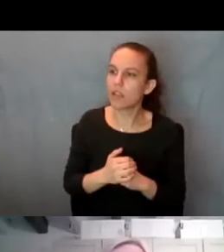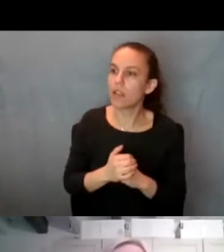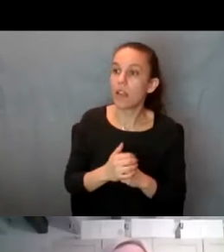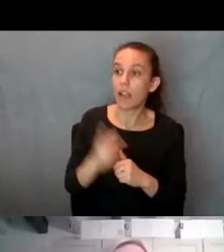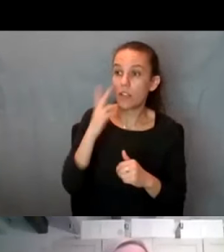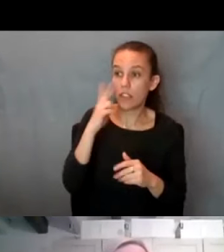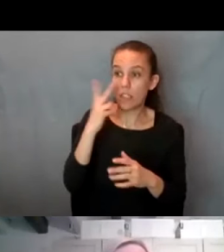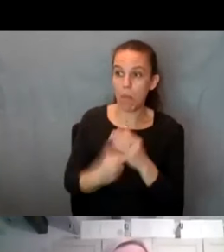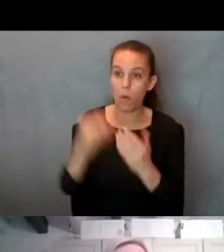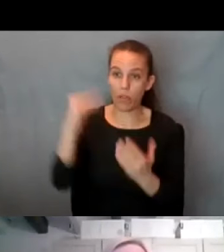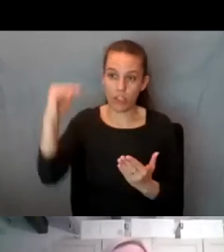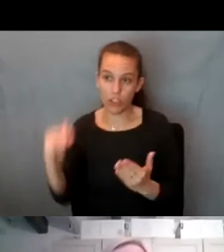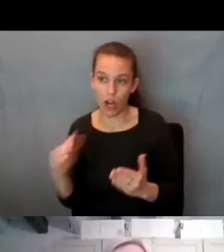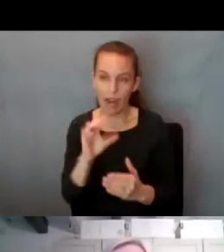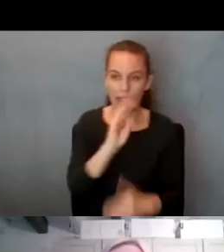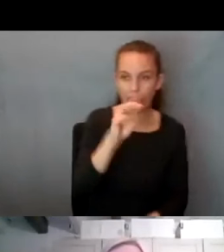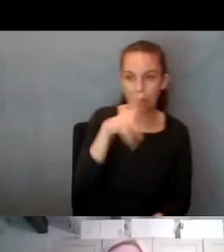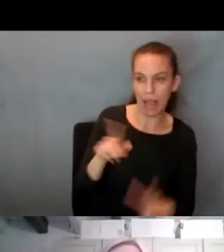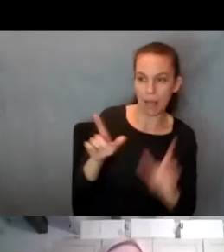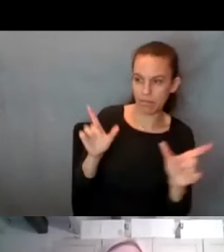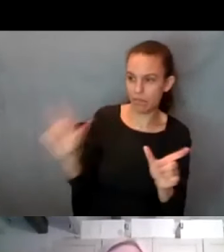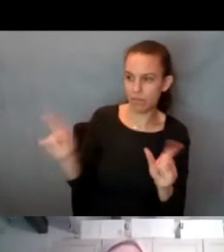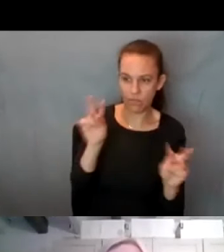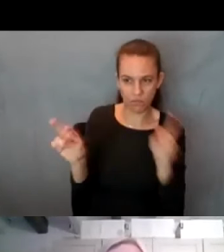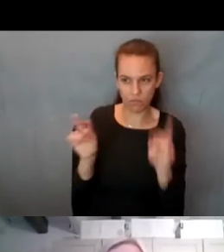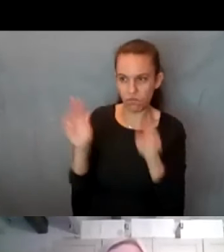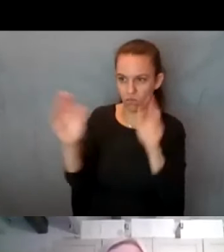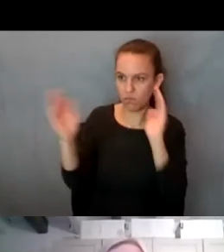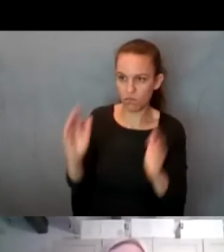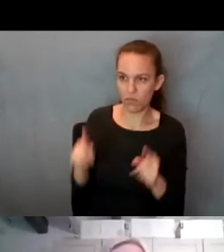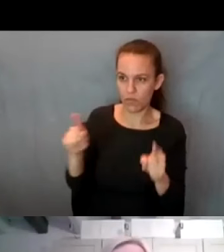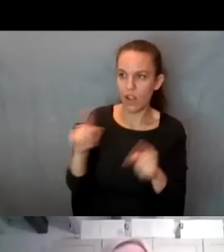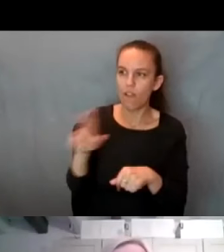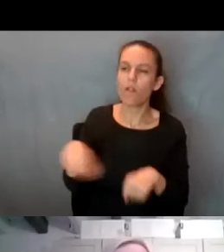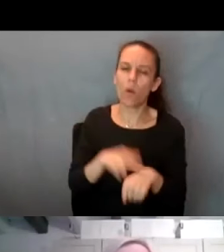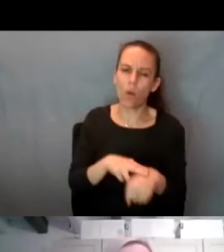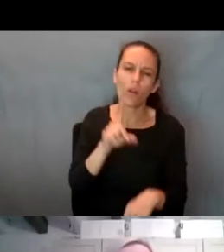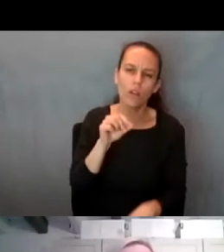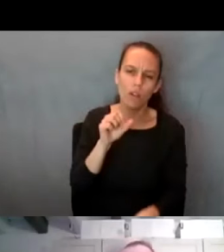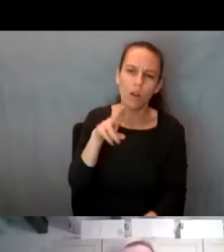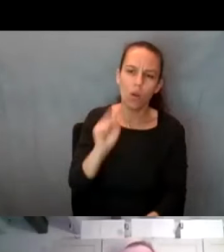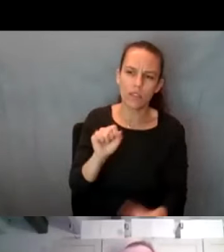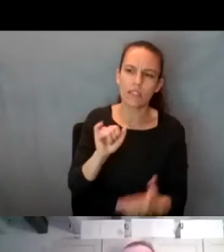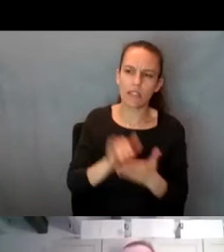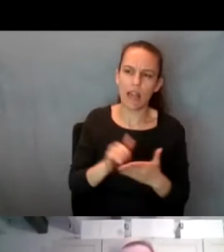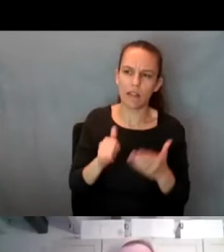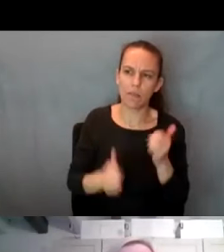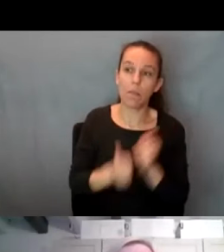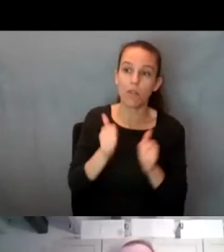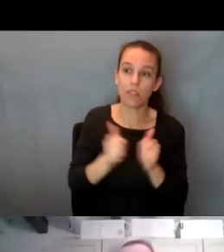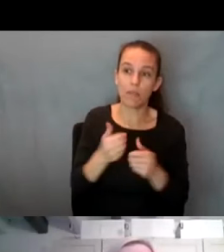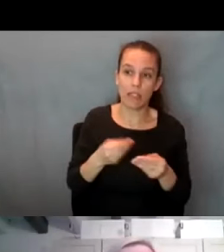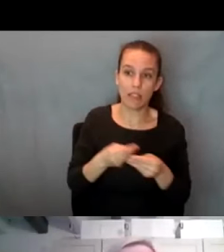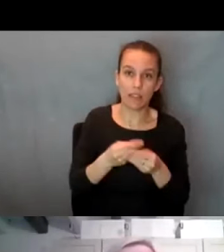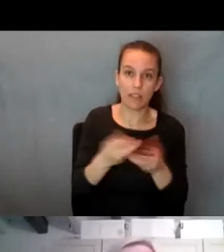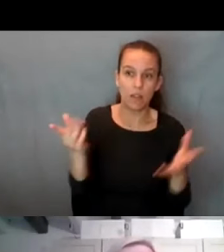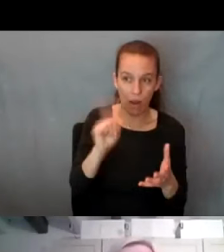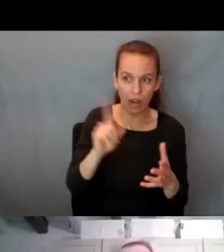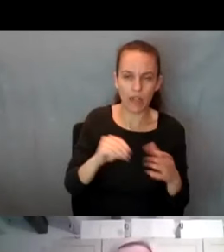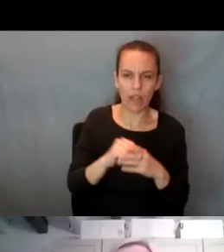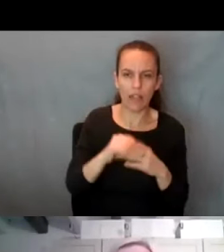chart, of course, these doses have been rolled out for a majority of cases into the global